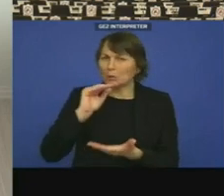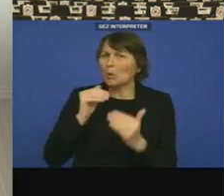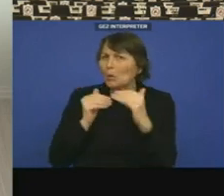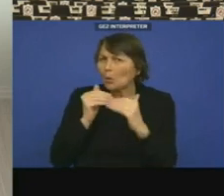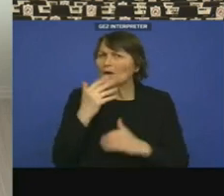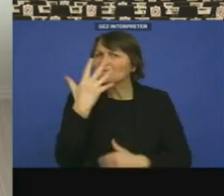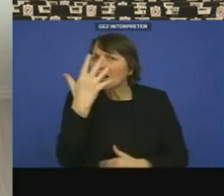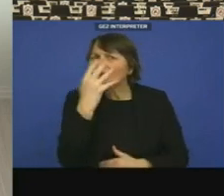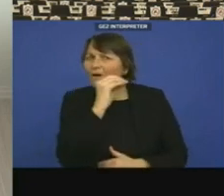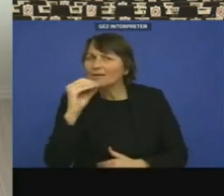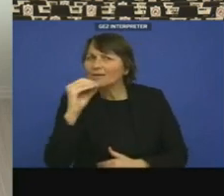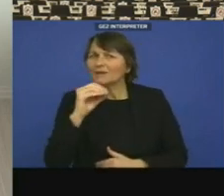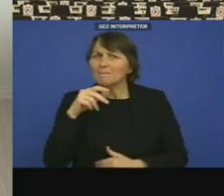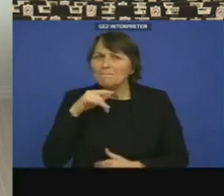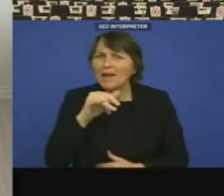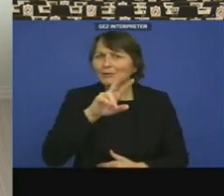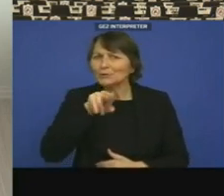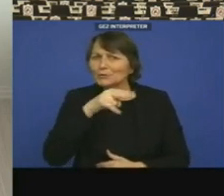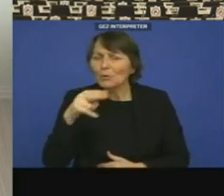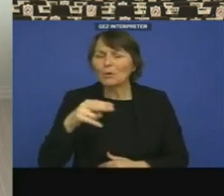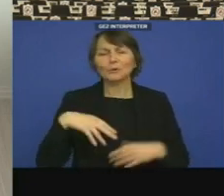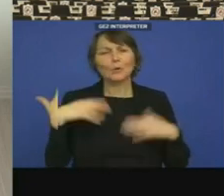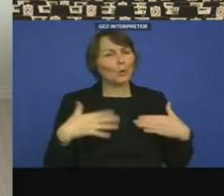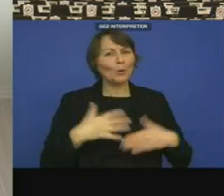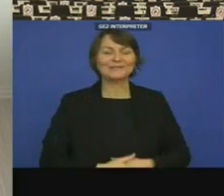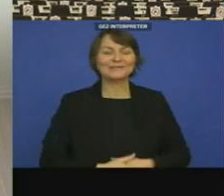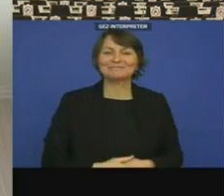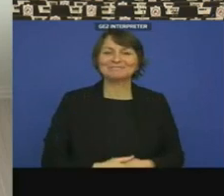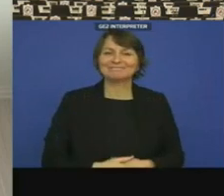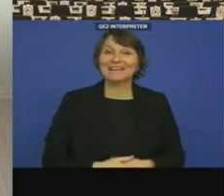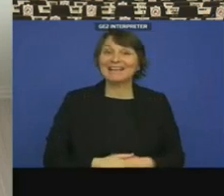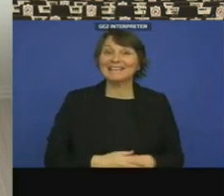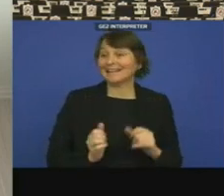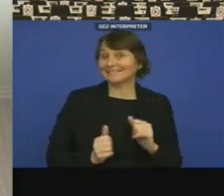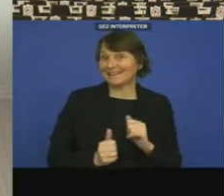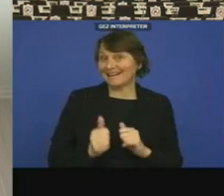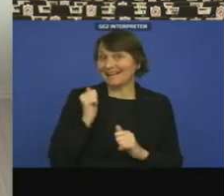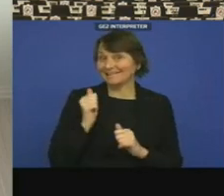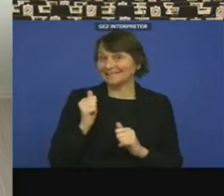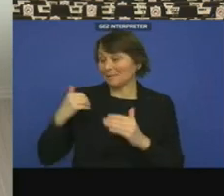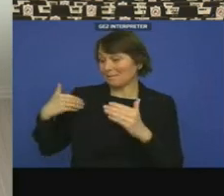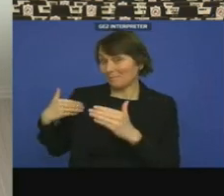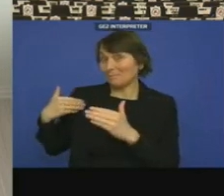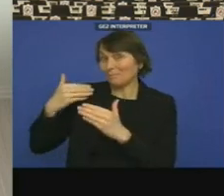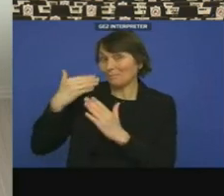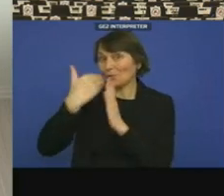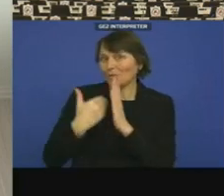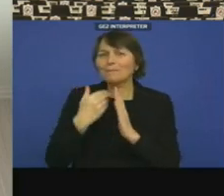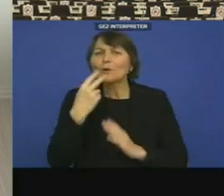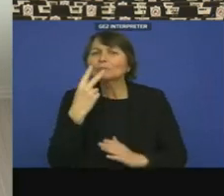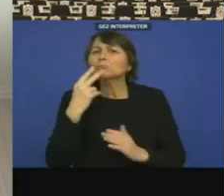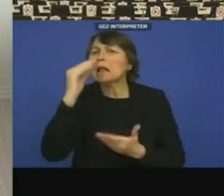500 million euro. This is about 200 million euros more than in the previous program, which is a great